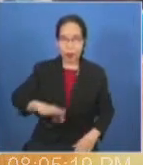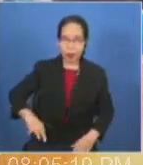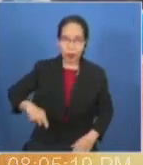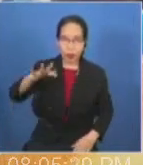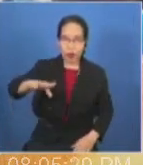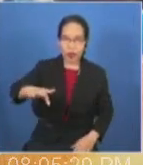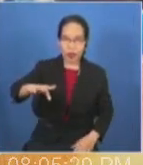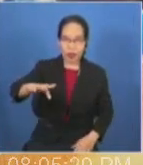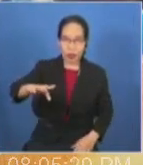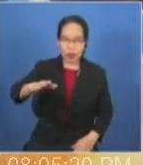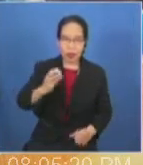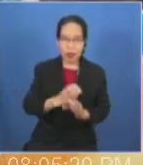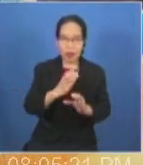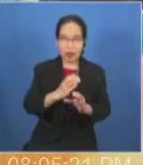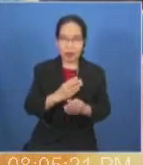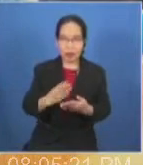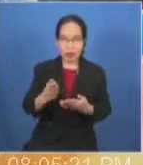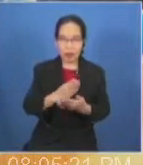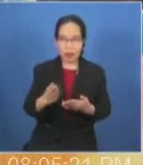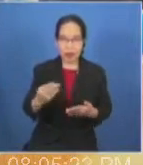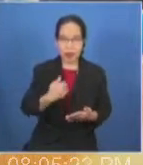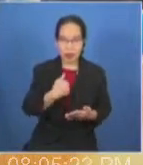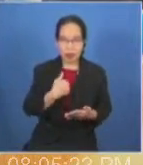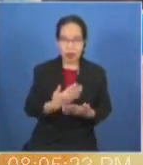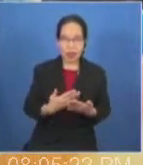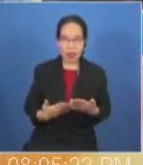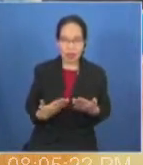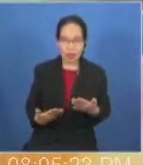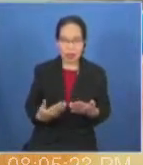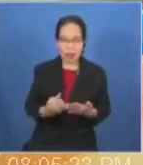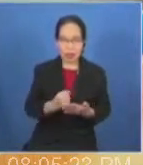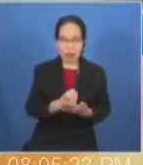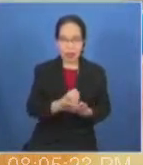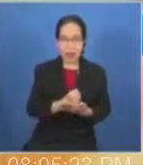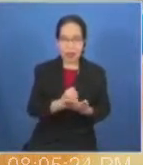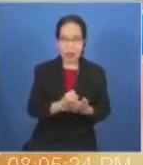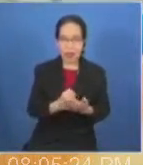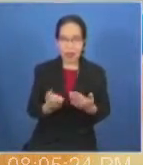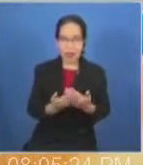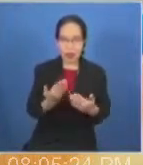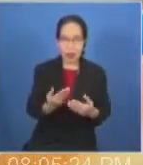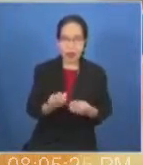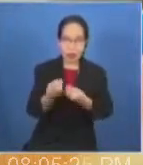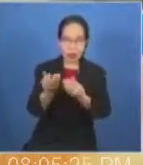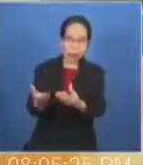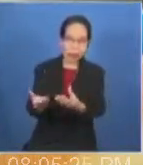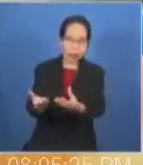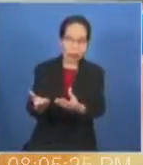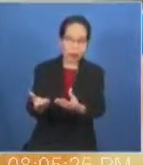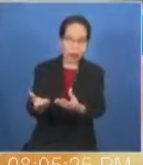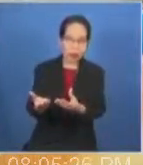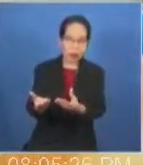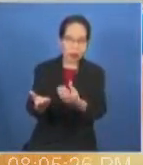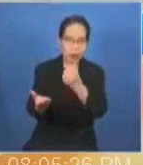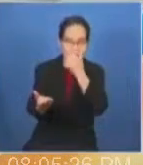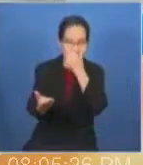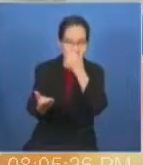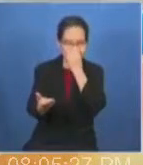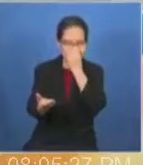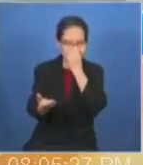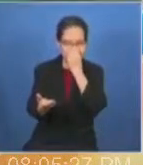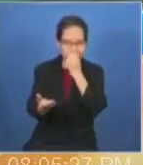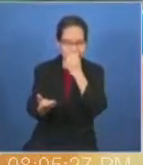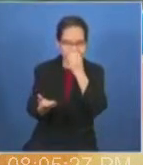can afford those things. I could buy my own car. So, in some simple ways, pay it